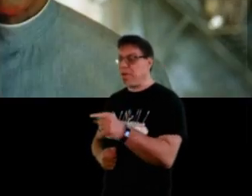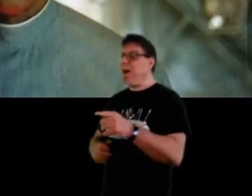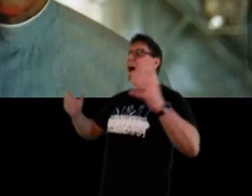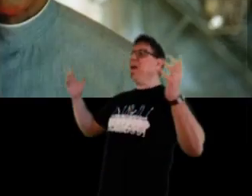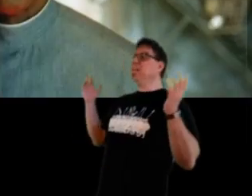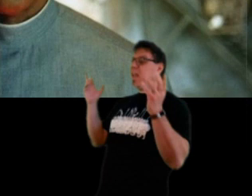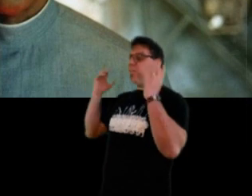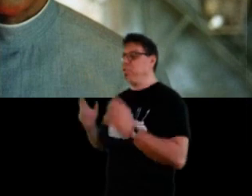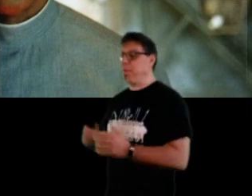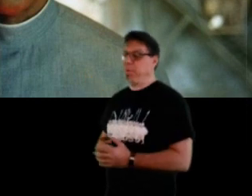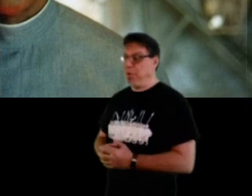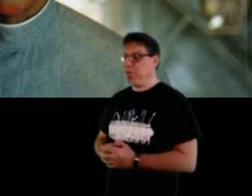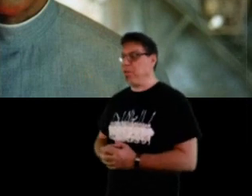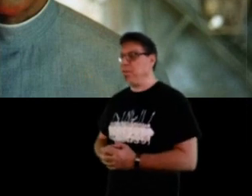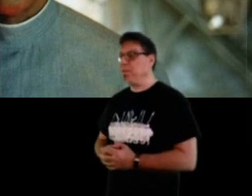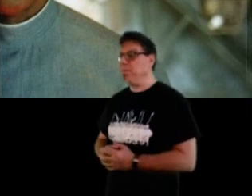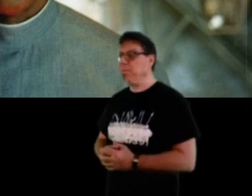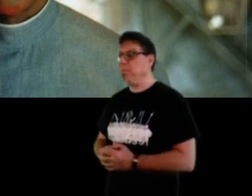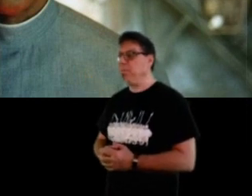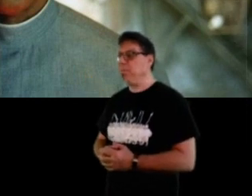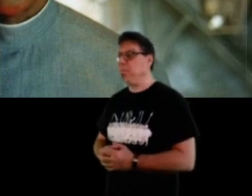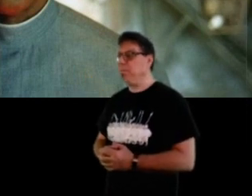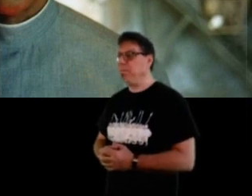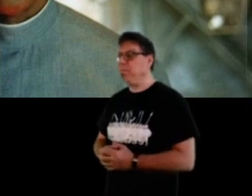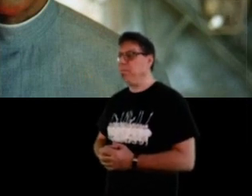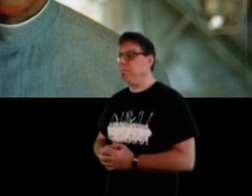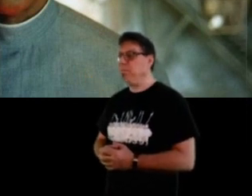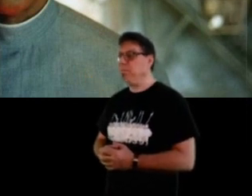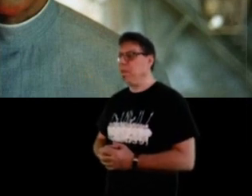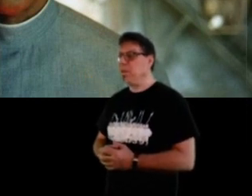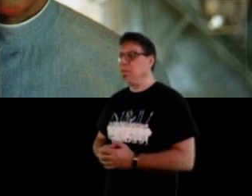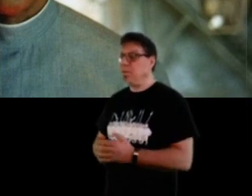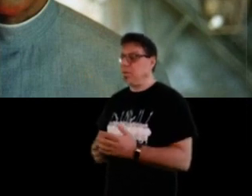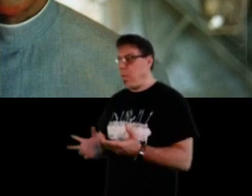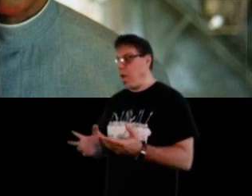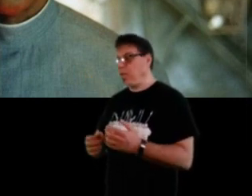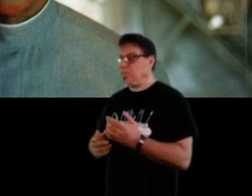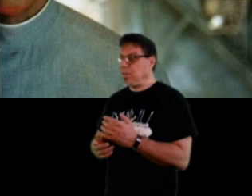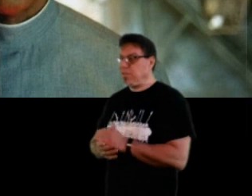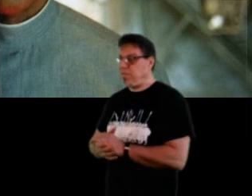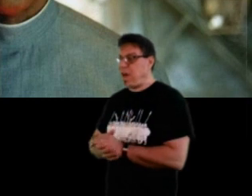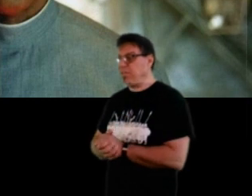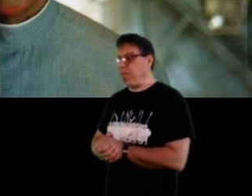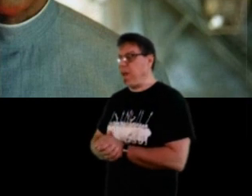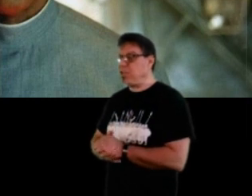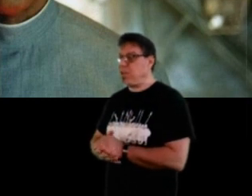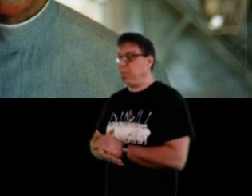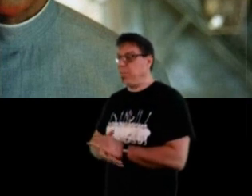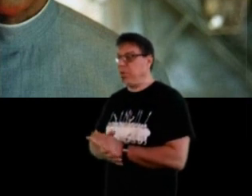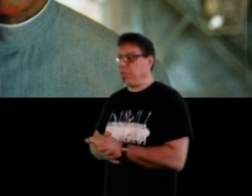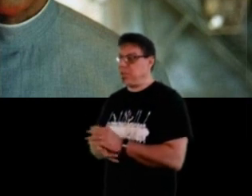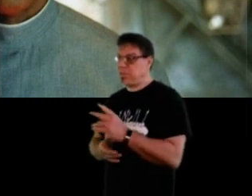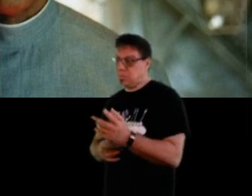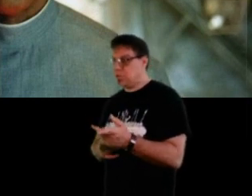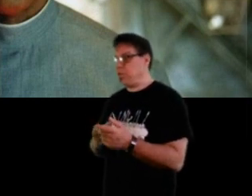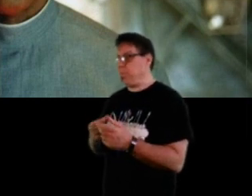Shepherd Book. I love Shepherd Book. What vocation is Shepherd Book? Well, in Firefly, Shepherd